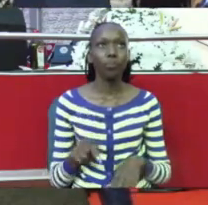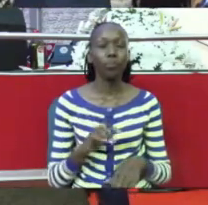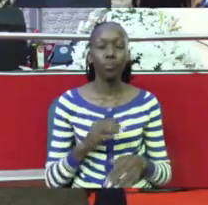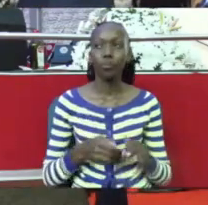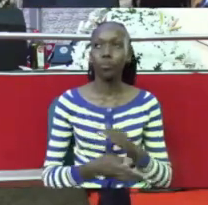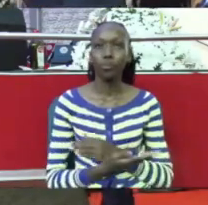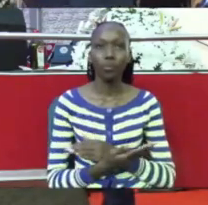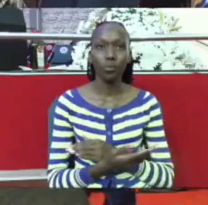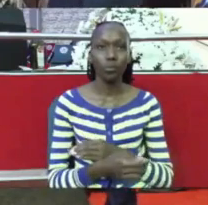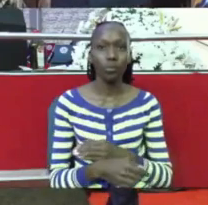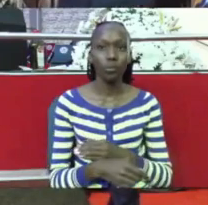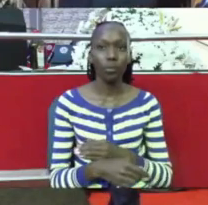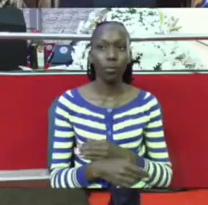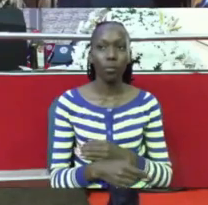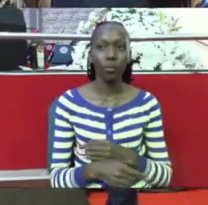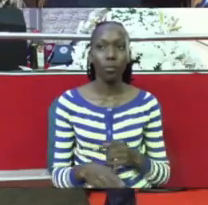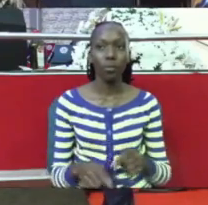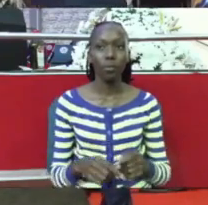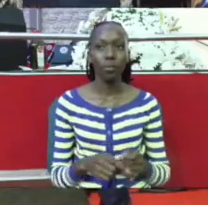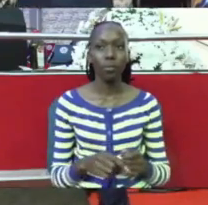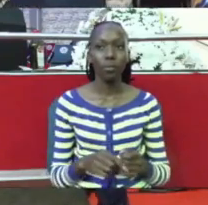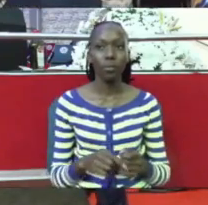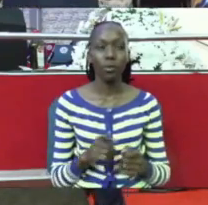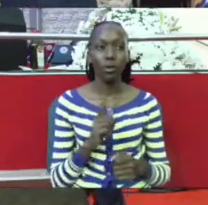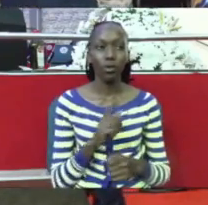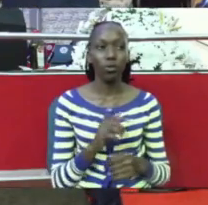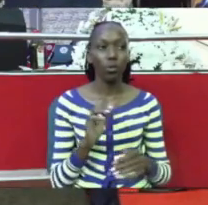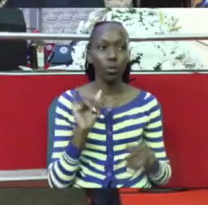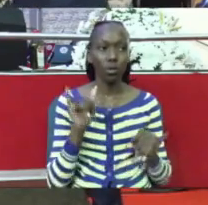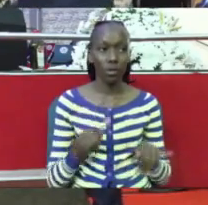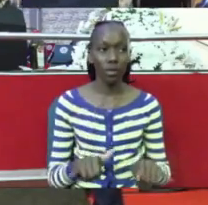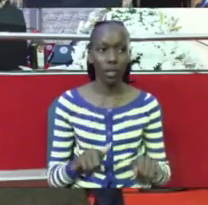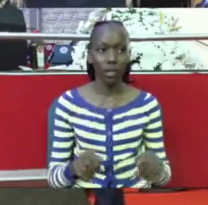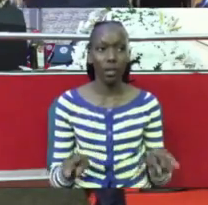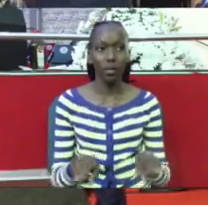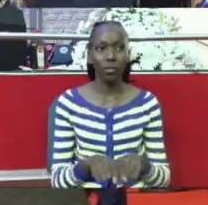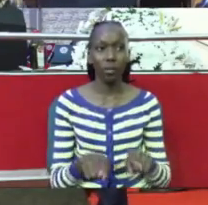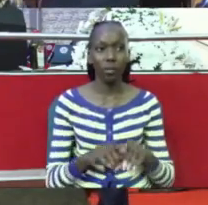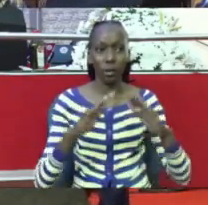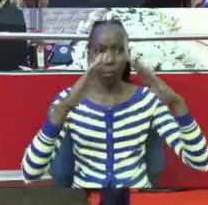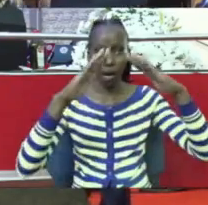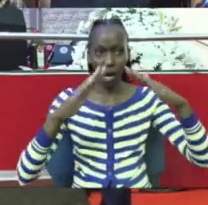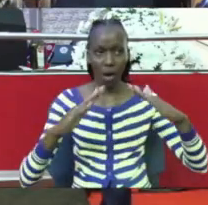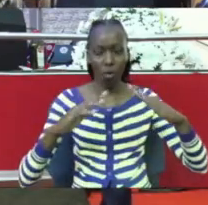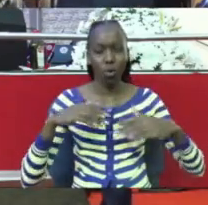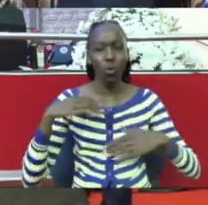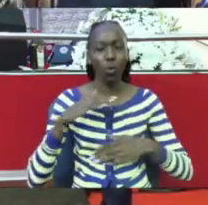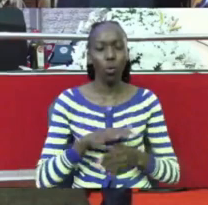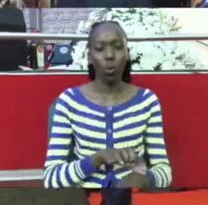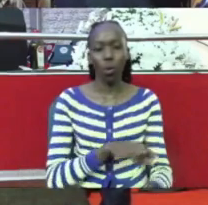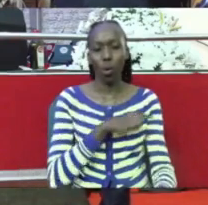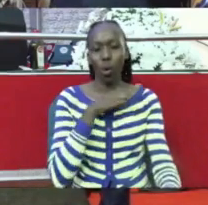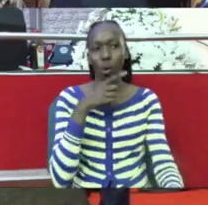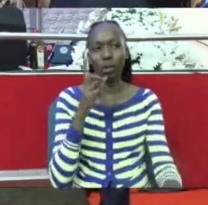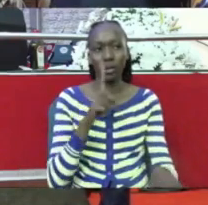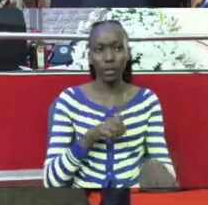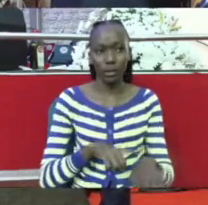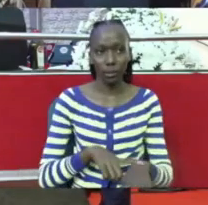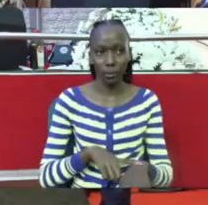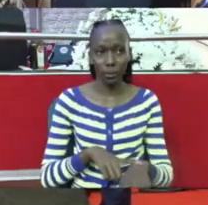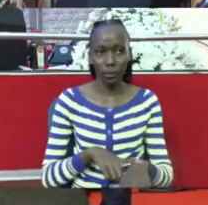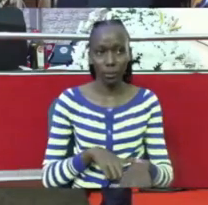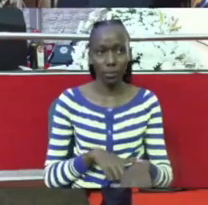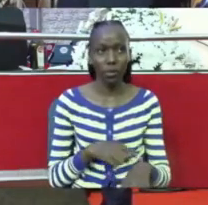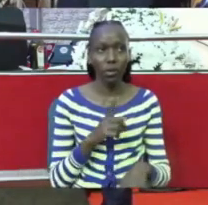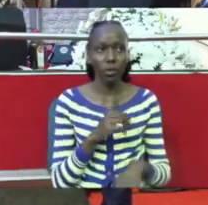here and you've been living in the same house for a long time. Na uko hapa na uko ukingojea mambo kama hayo kwa muda mrefu. And you have been believing